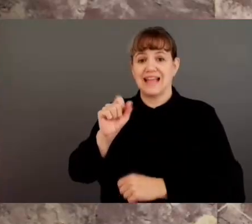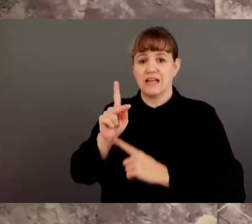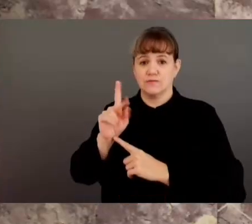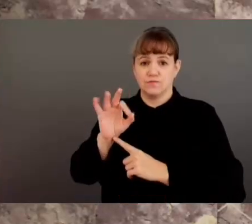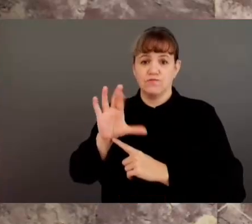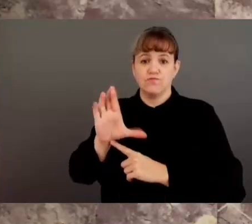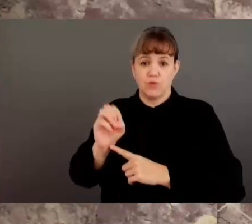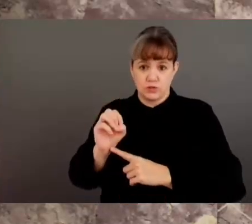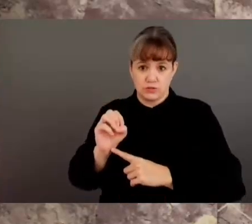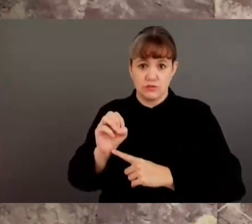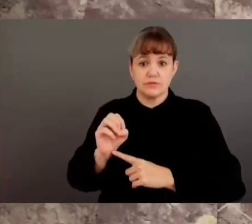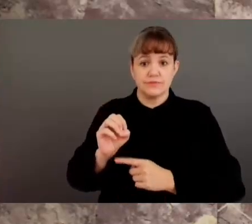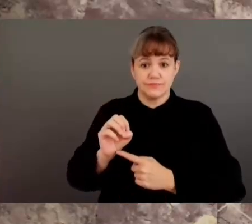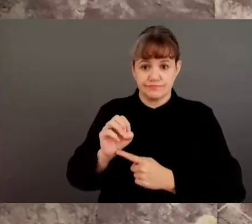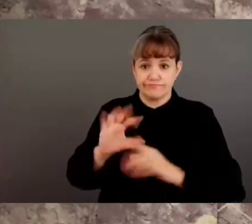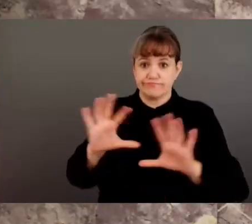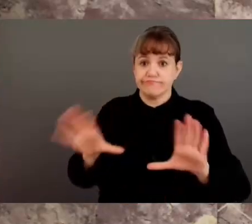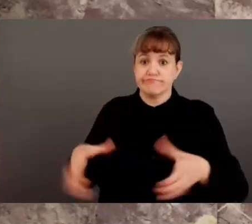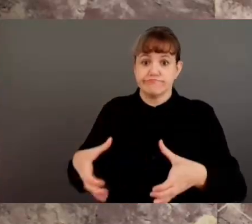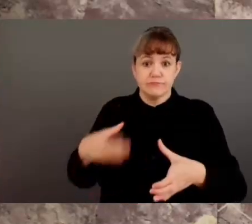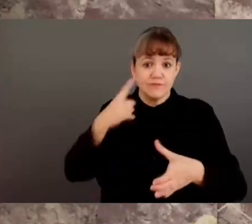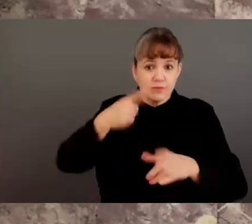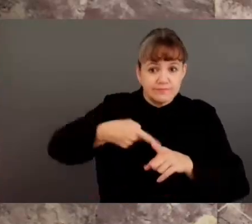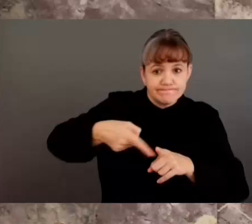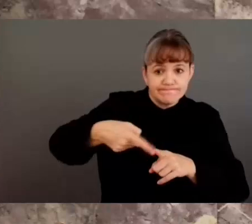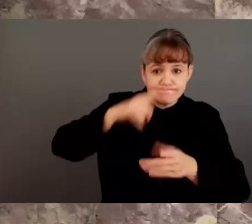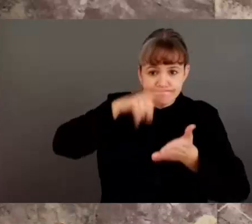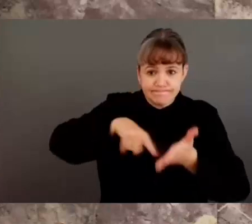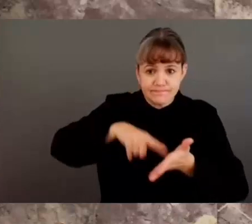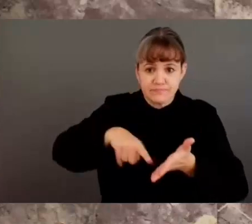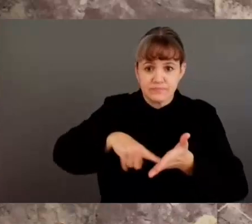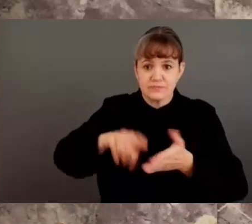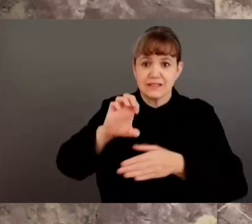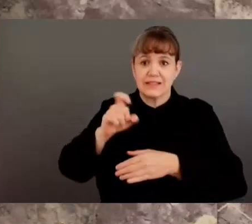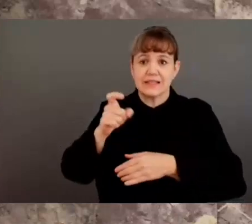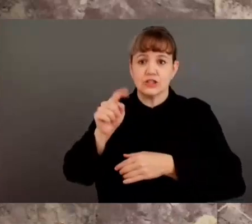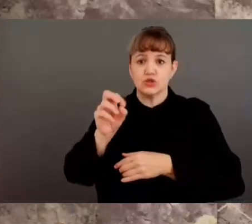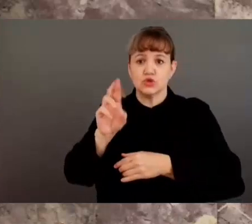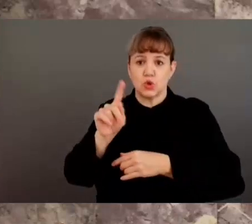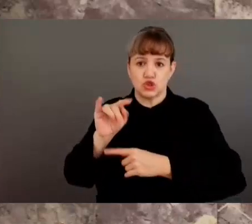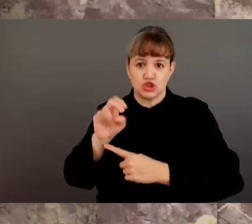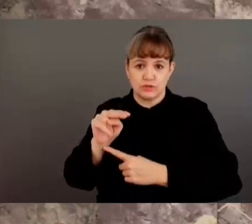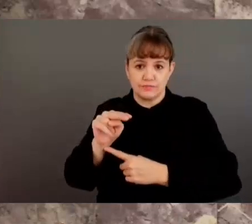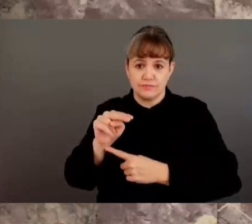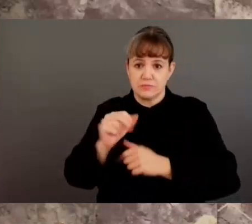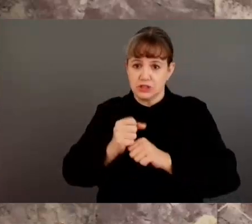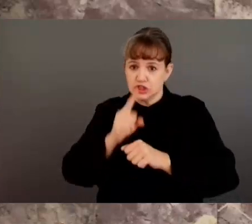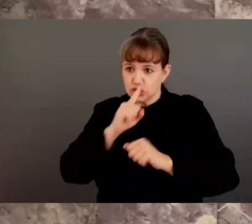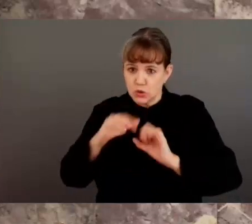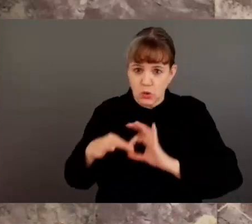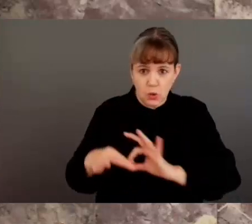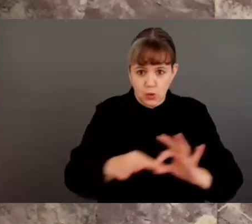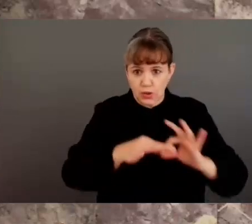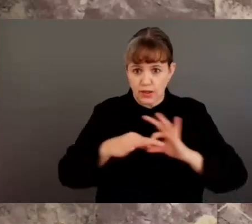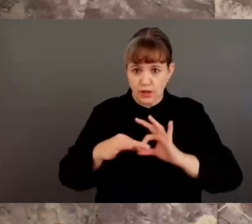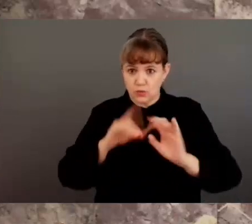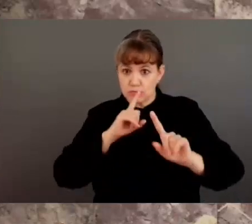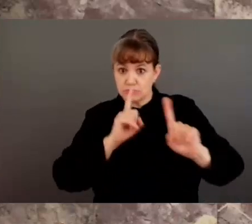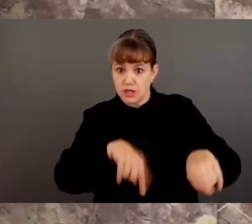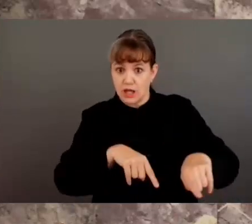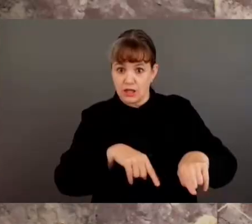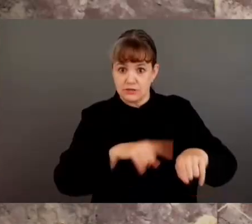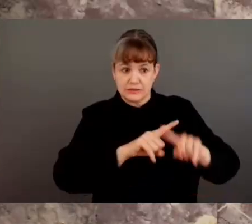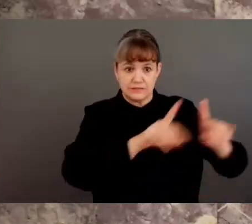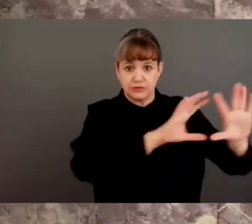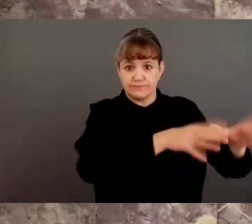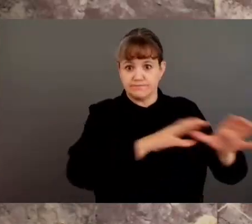in the country, to ensure that there's a coordinated response to law enforcement efforts. The Premier